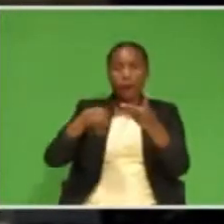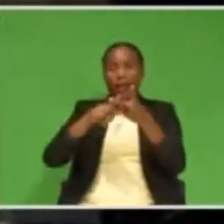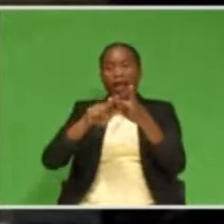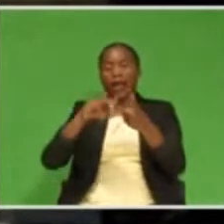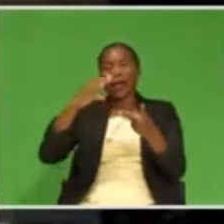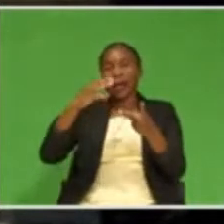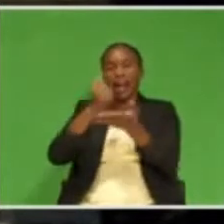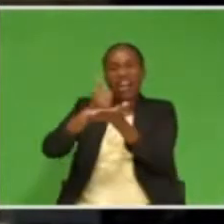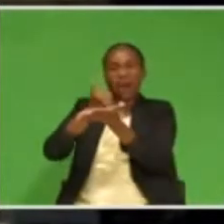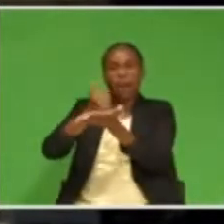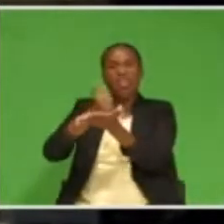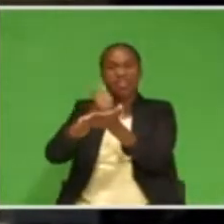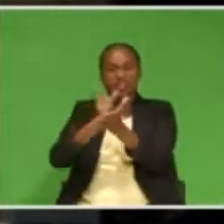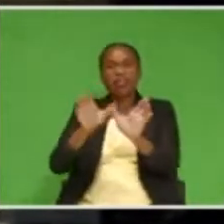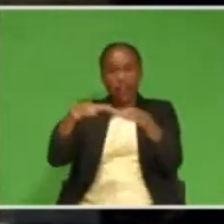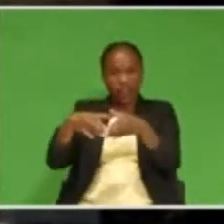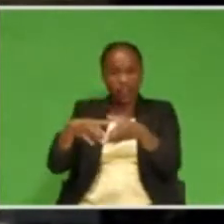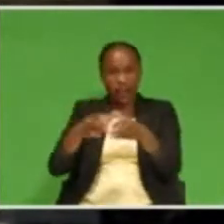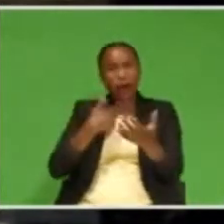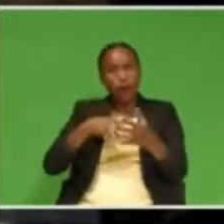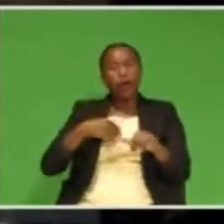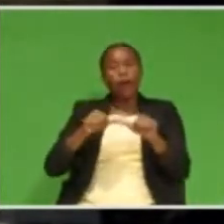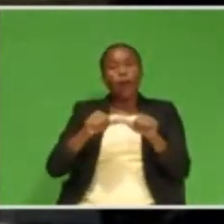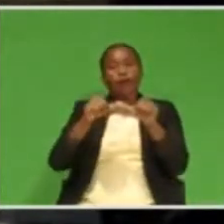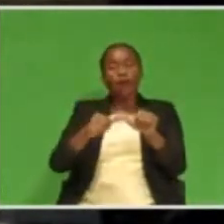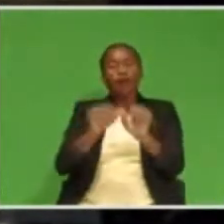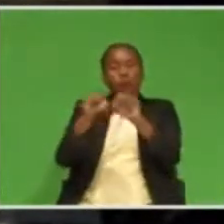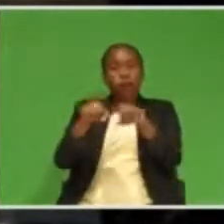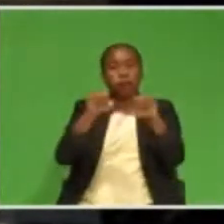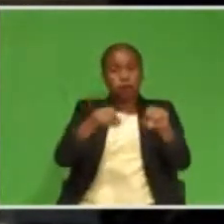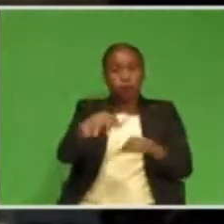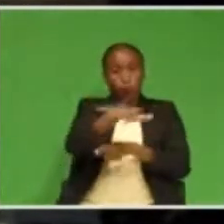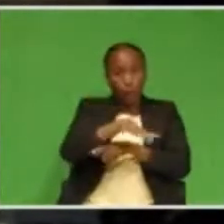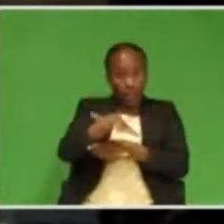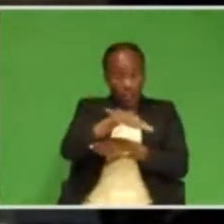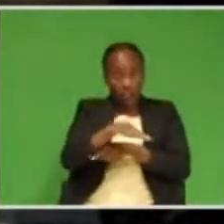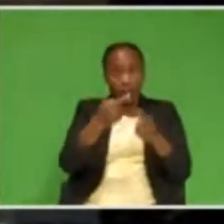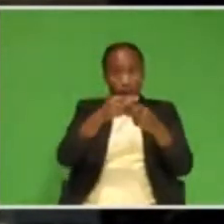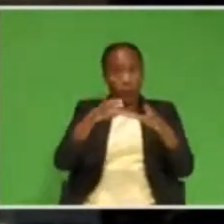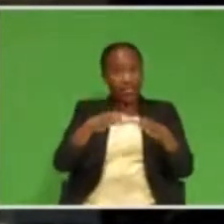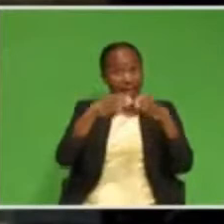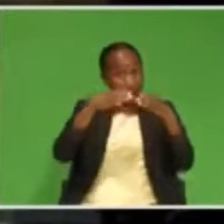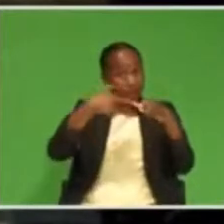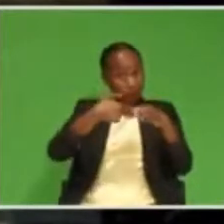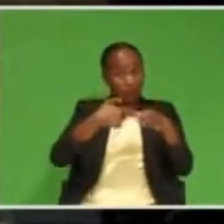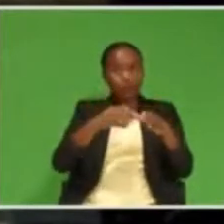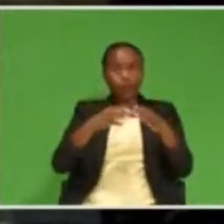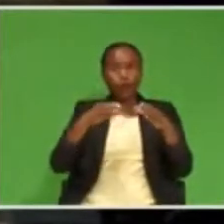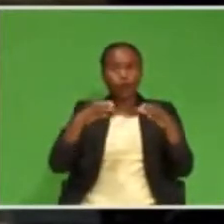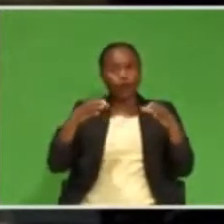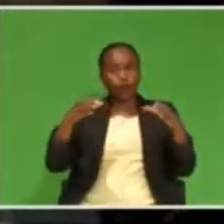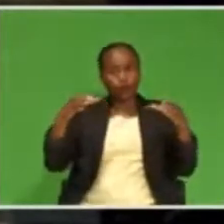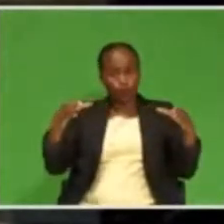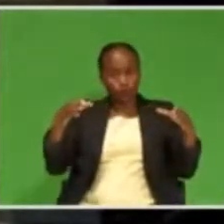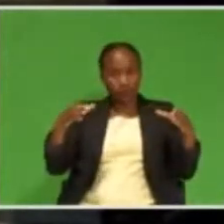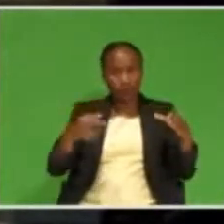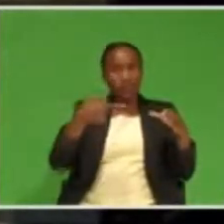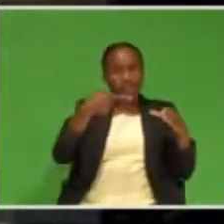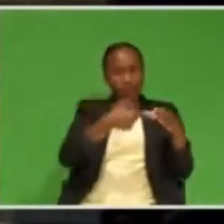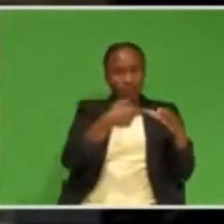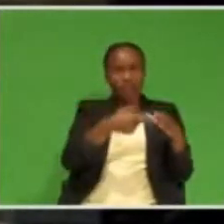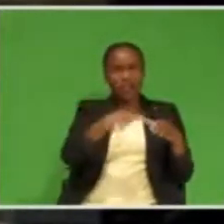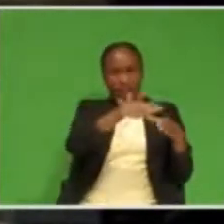moving to create the enabling conditions for this sector to grow. Now, this is an organic